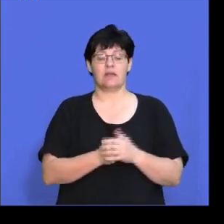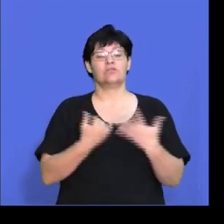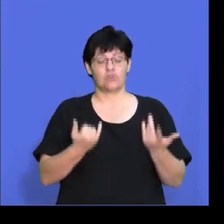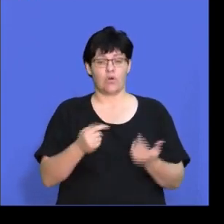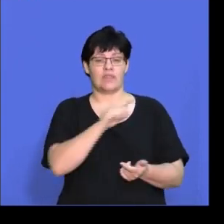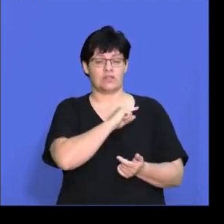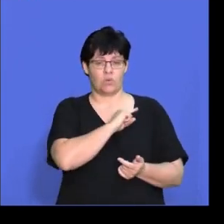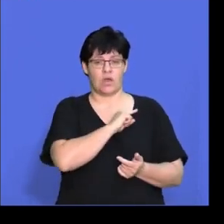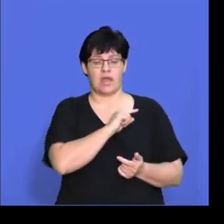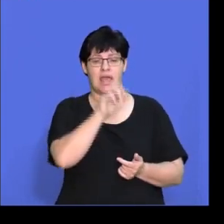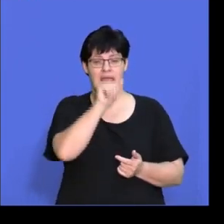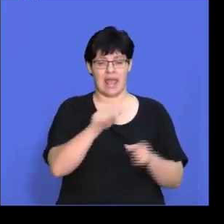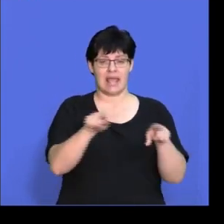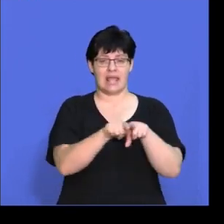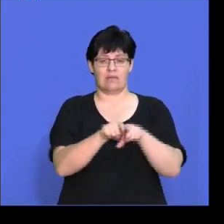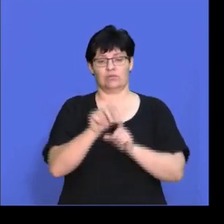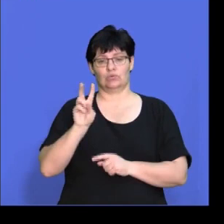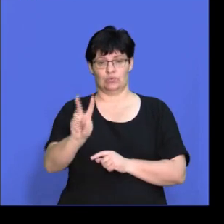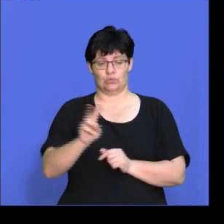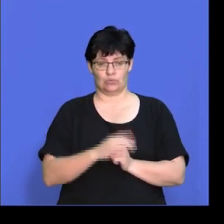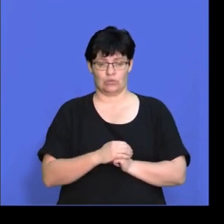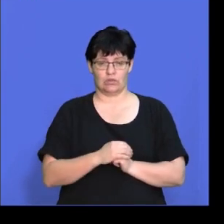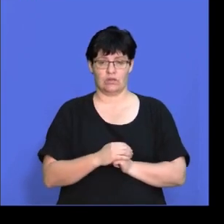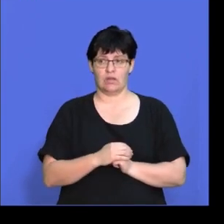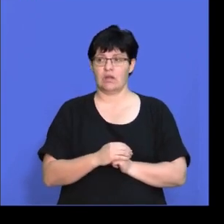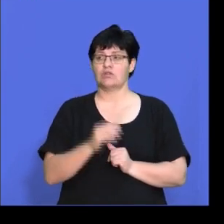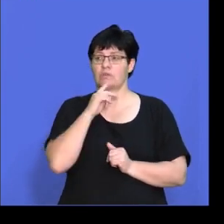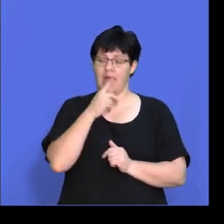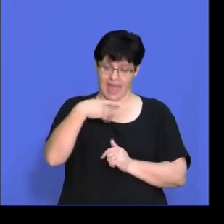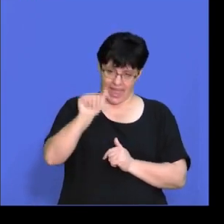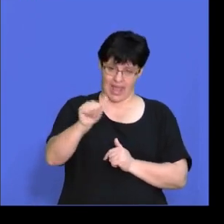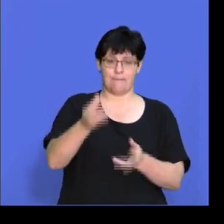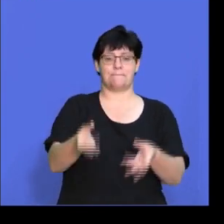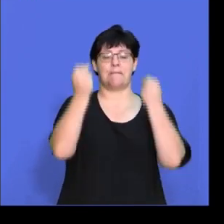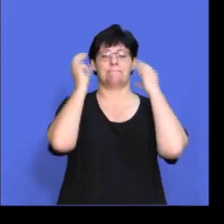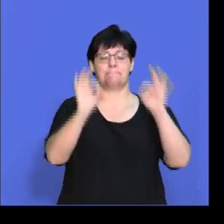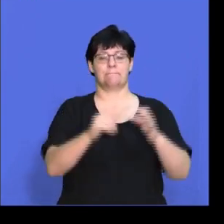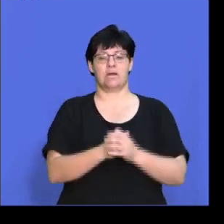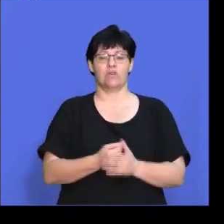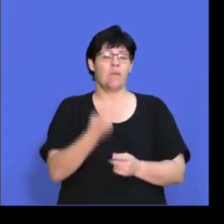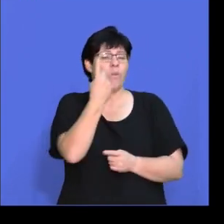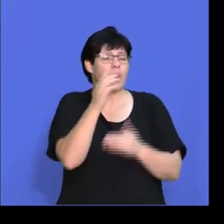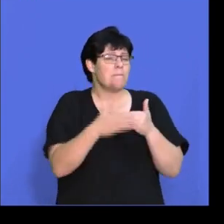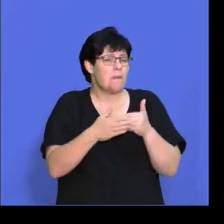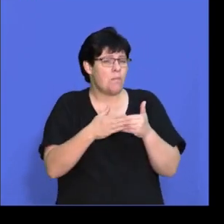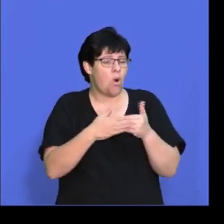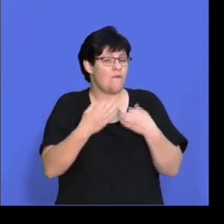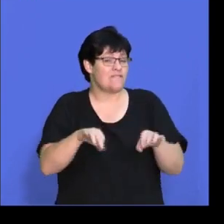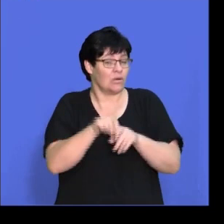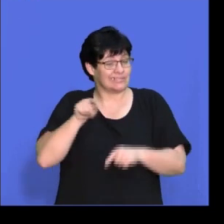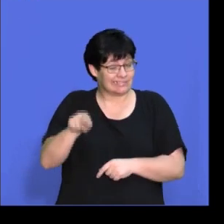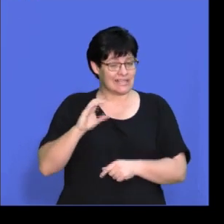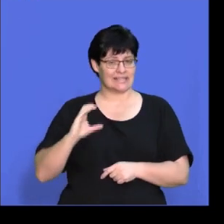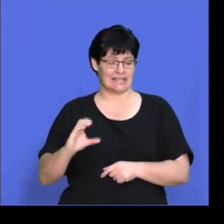So therefore, a must be equal to 2. Okay, so I've got my a. All right, so I just need one last value, and